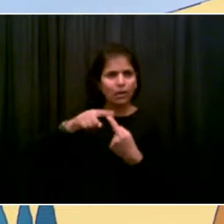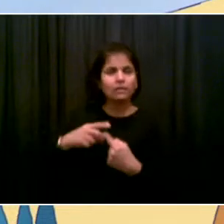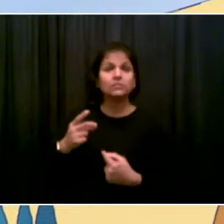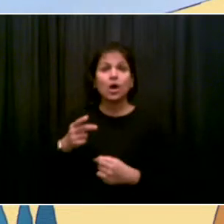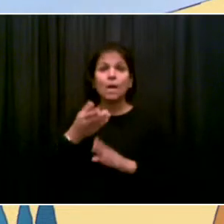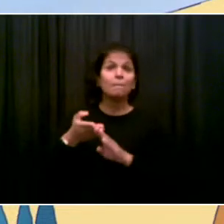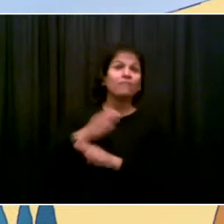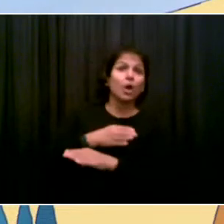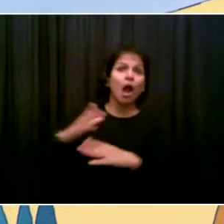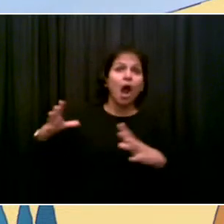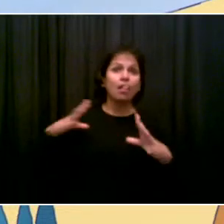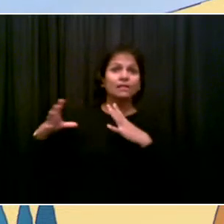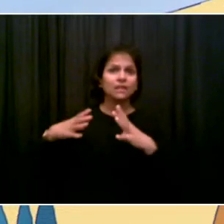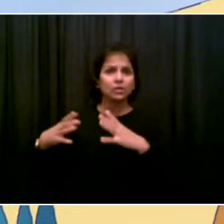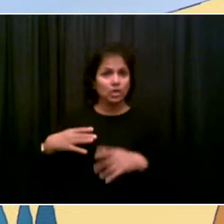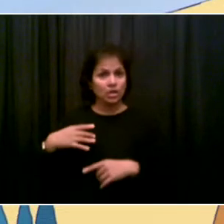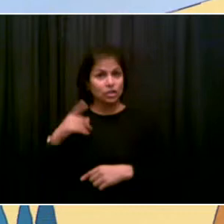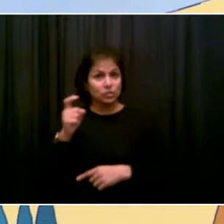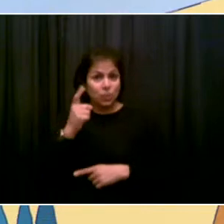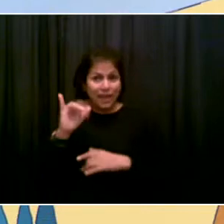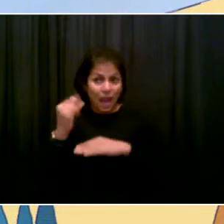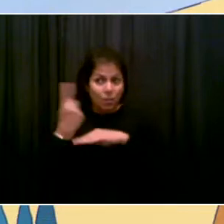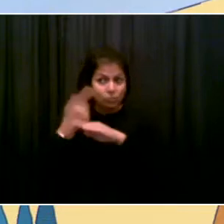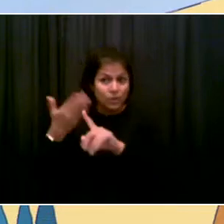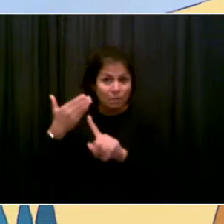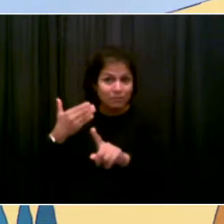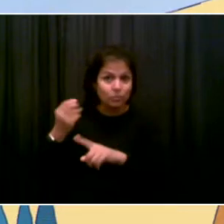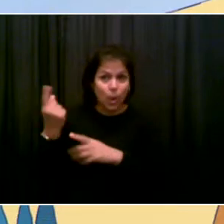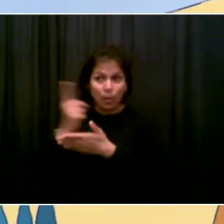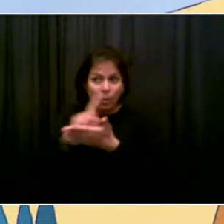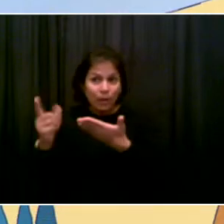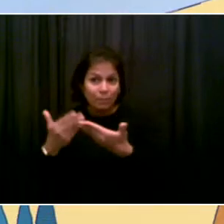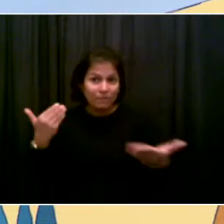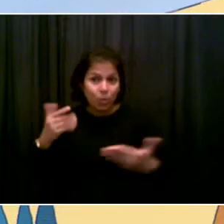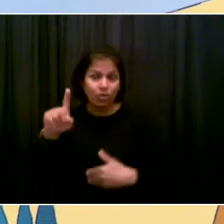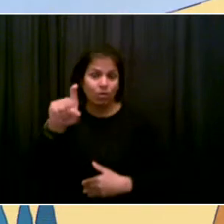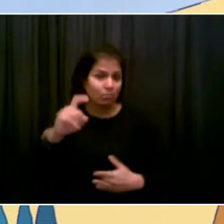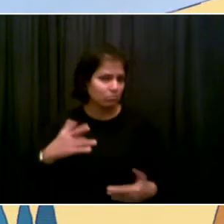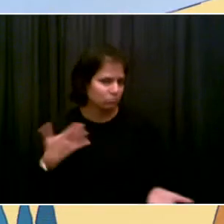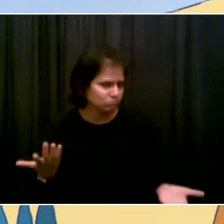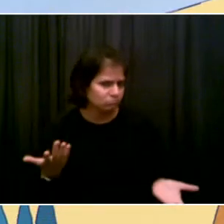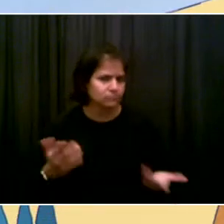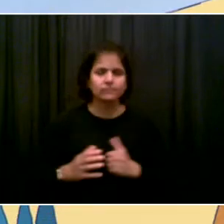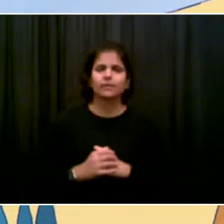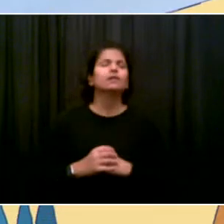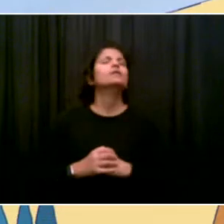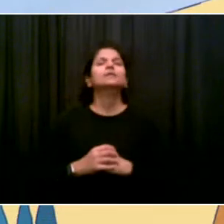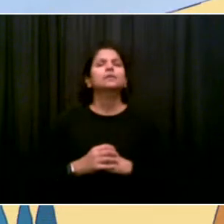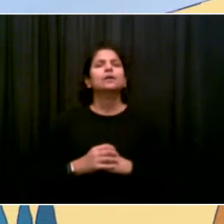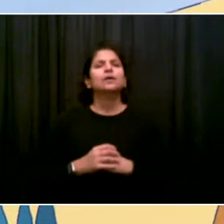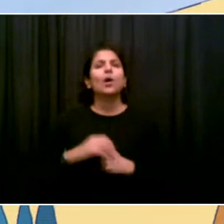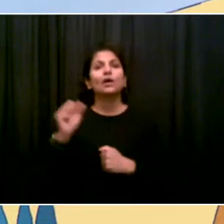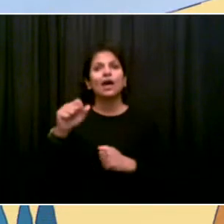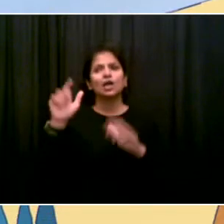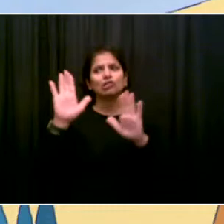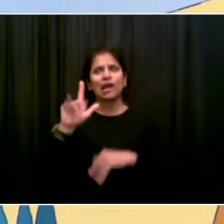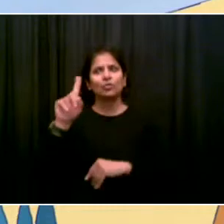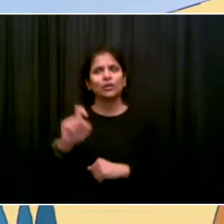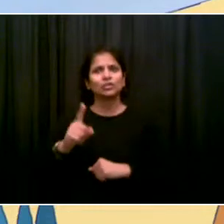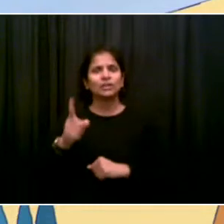in advance should they be doing that? Excellent question. This is truly news you can use because people need to know this as they're making their plans.